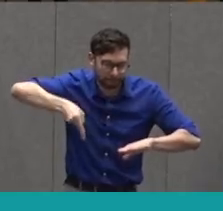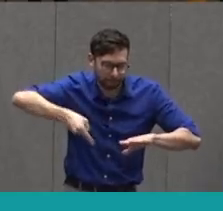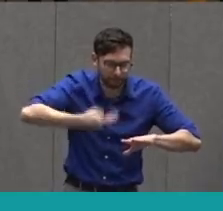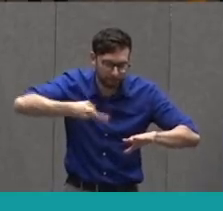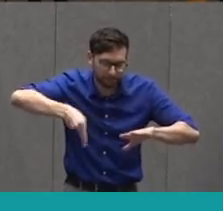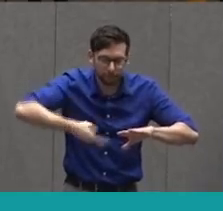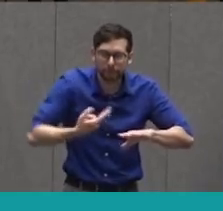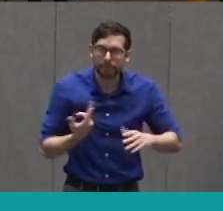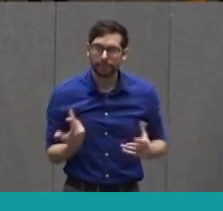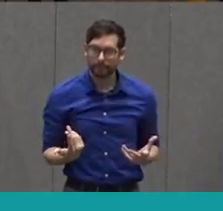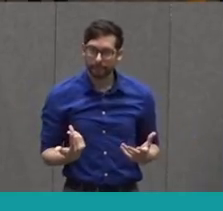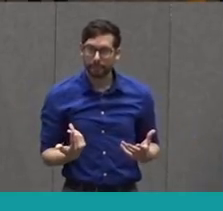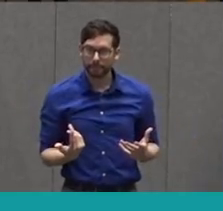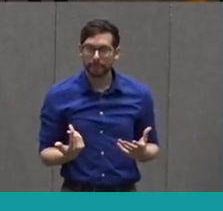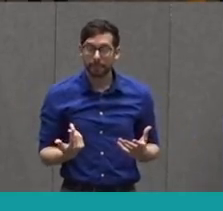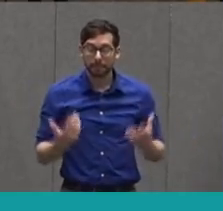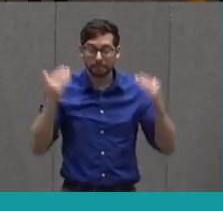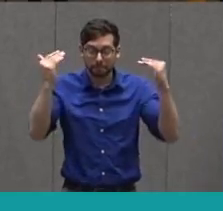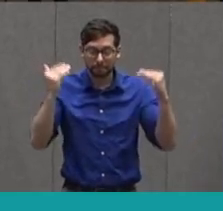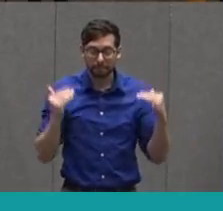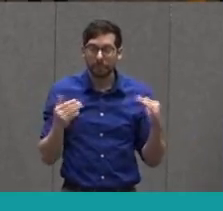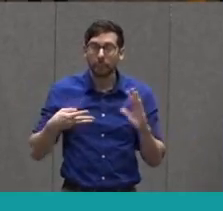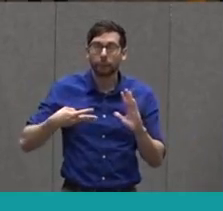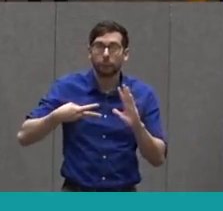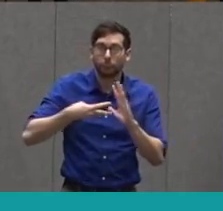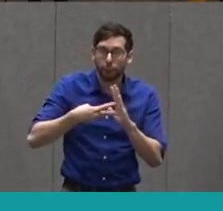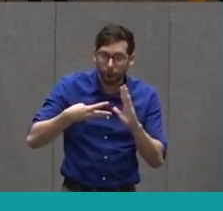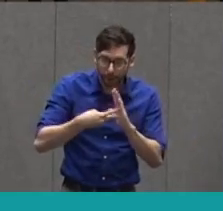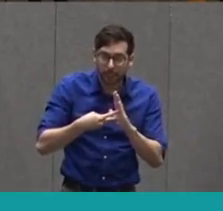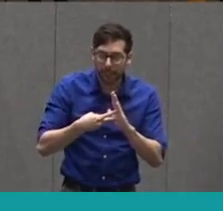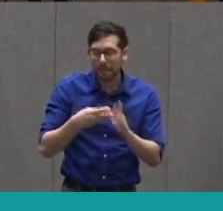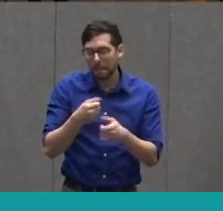A fork, also plastic, is a little bendable.